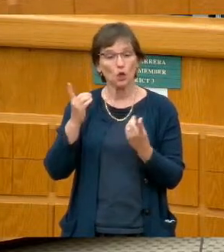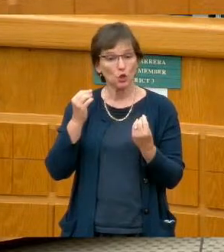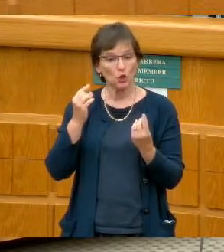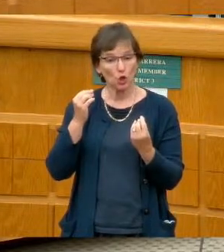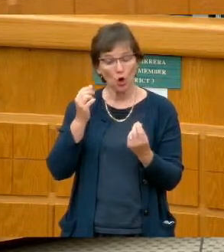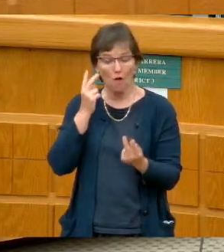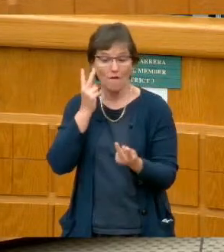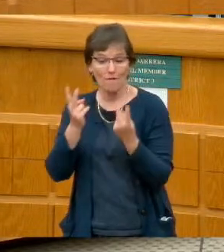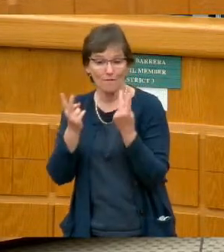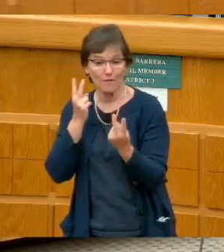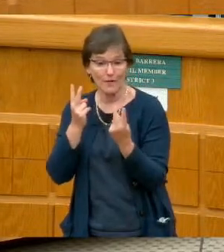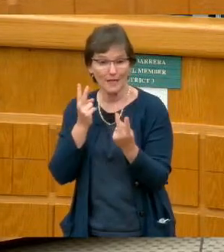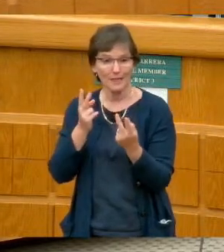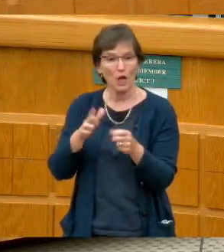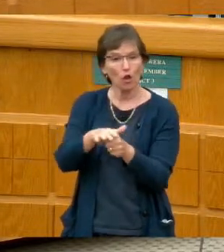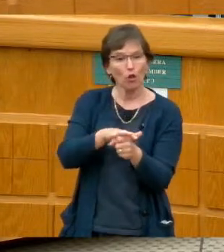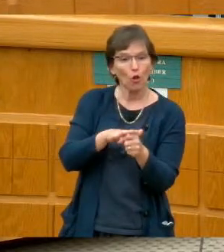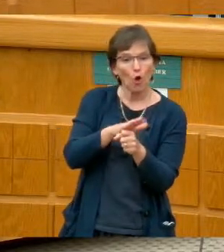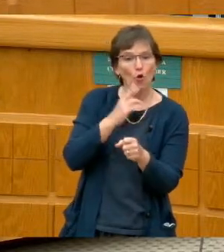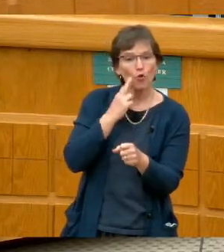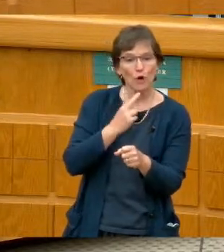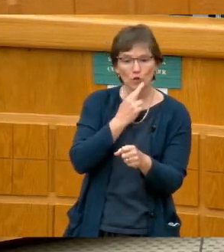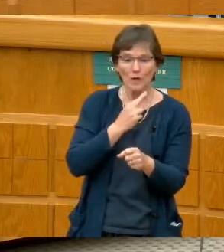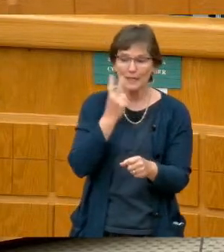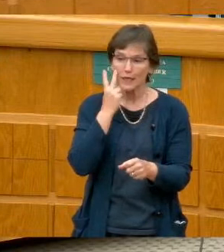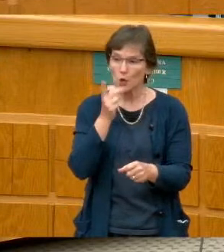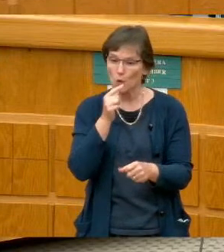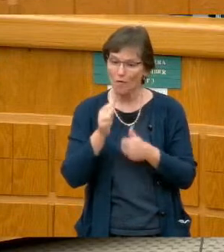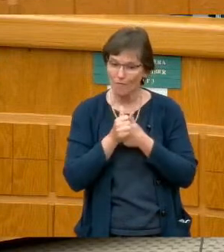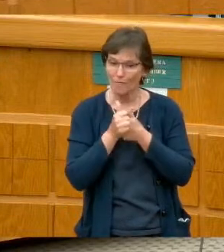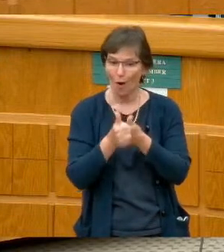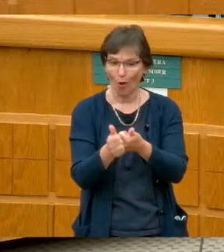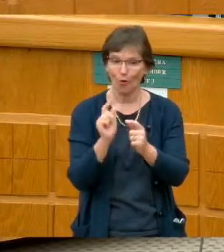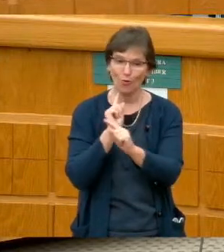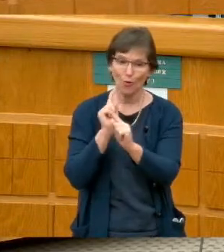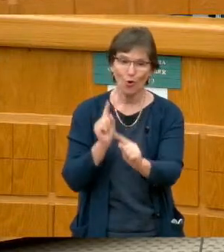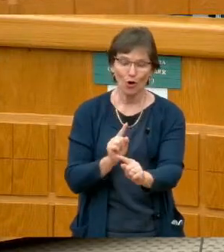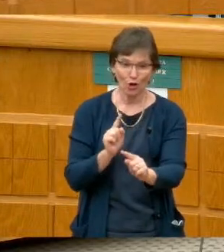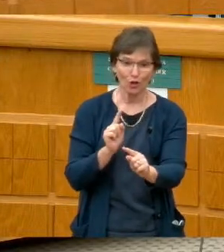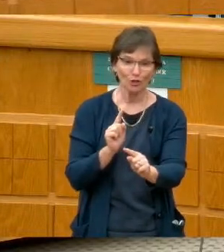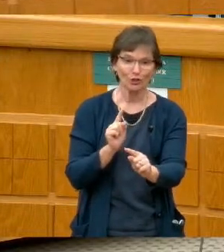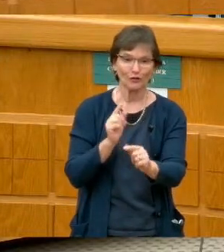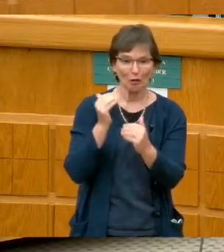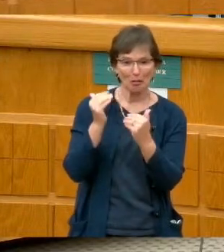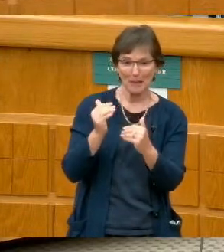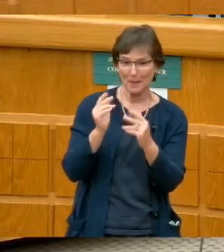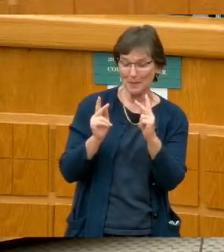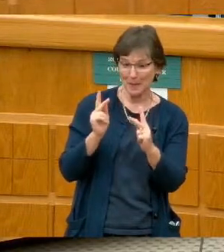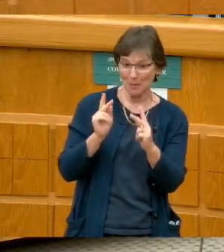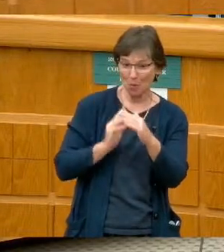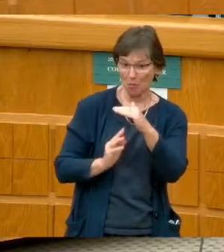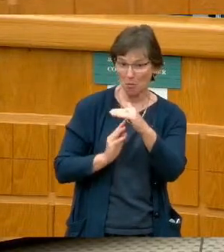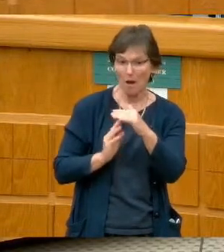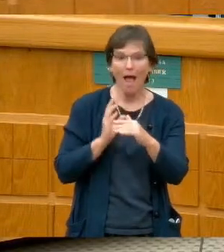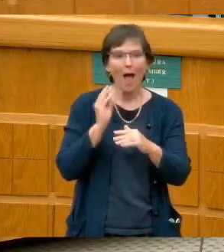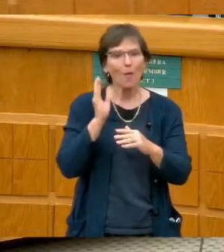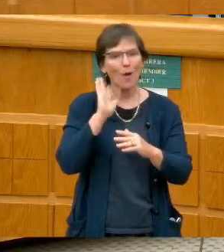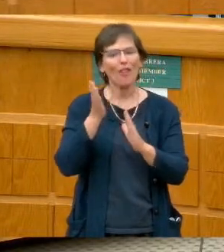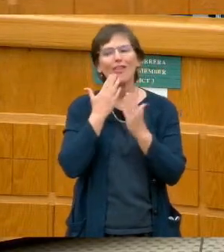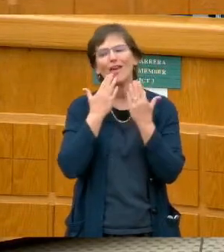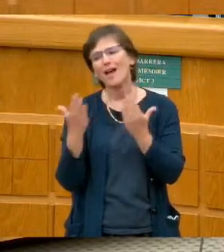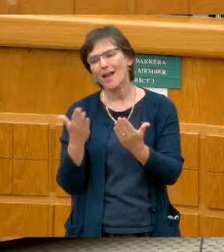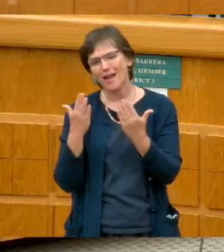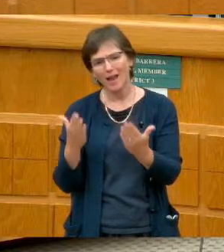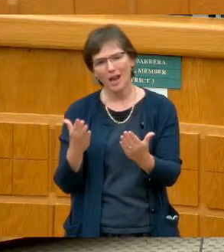was in compliance and thank them for that and appreciate their efforts in this fight against the COVID virus.